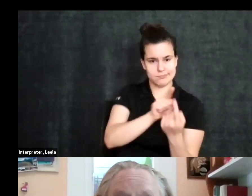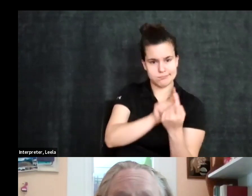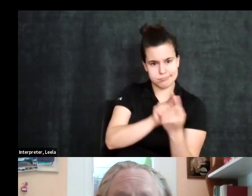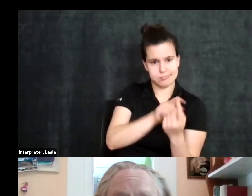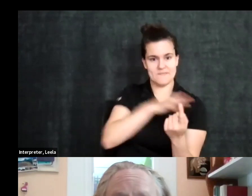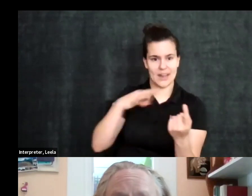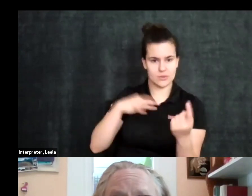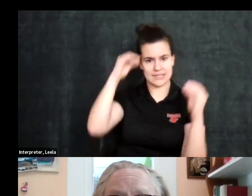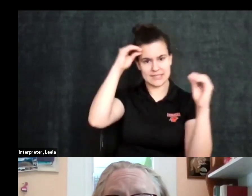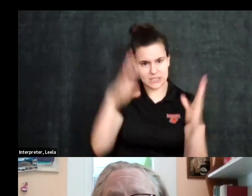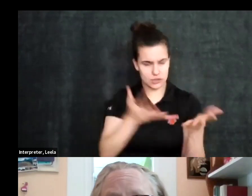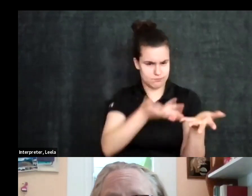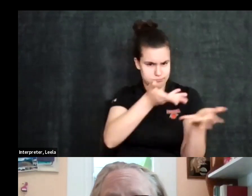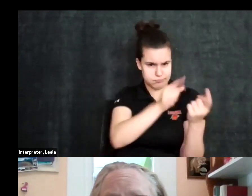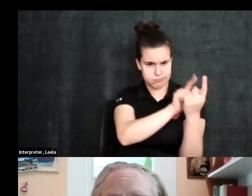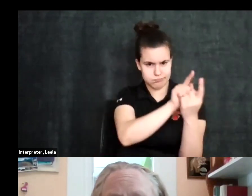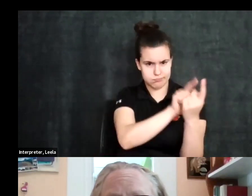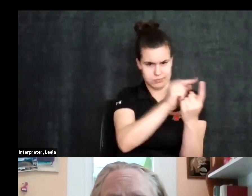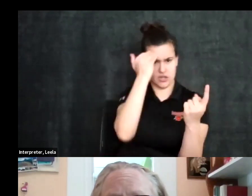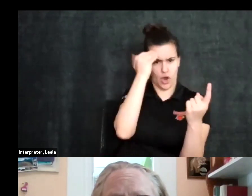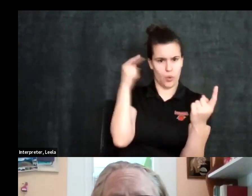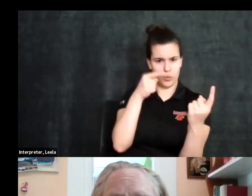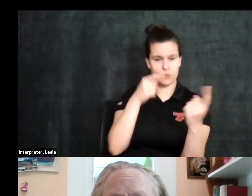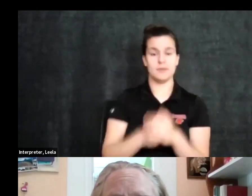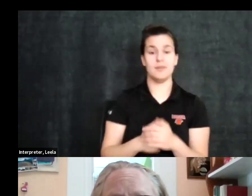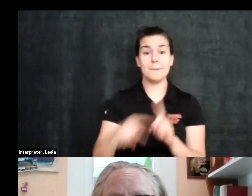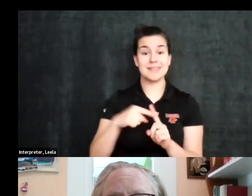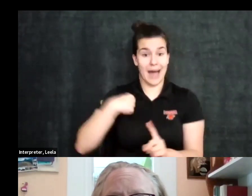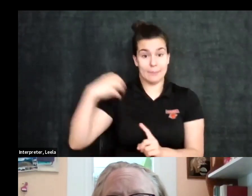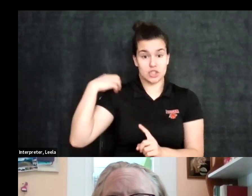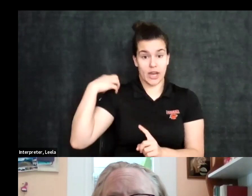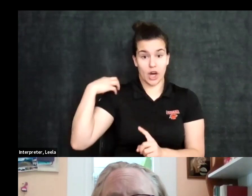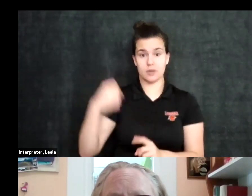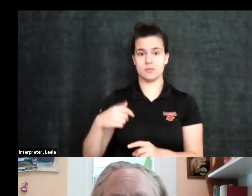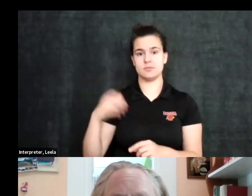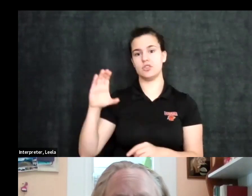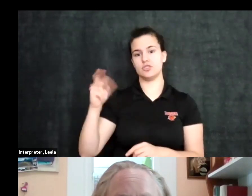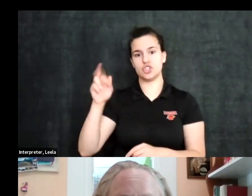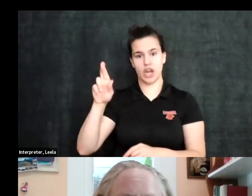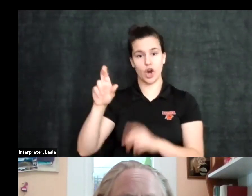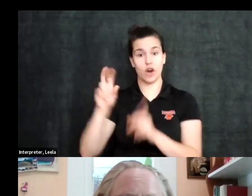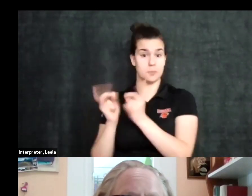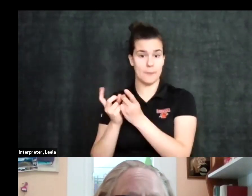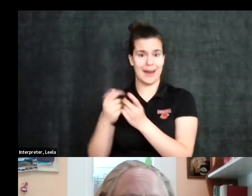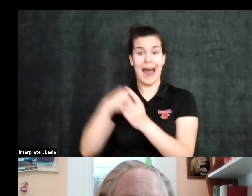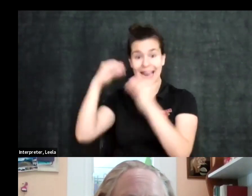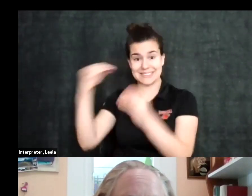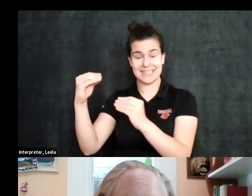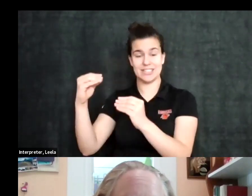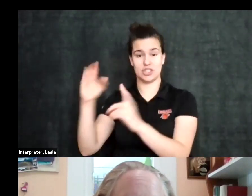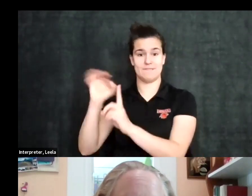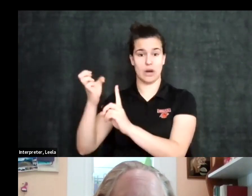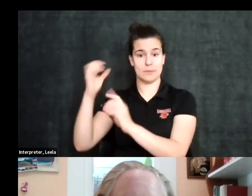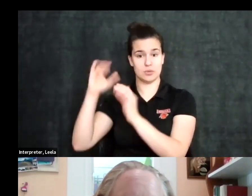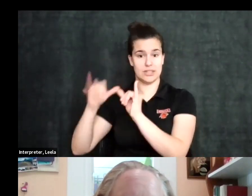they really know the professors. And me as chair, I teach environmental engineering so that I can get to know the sophomores and